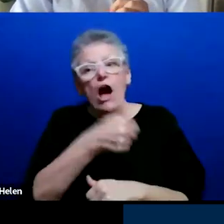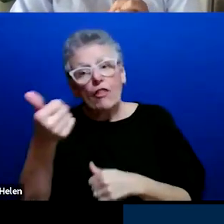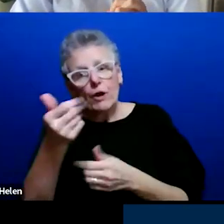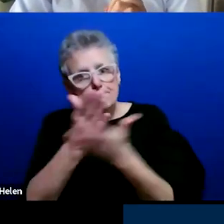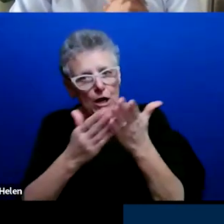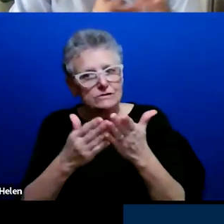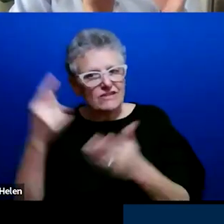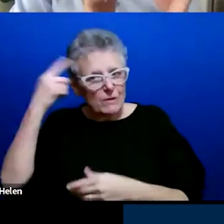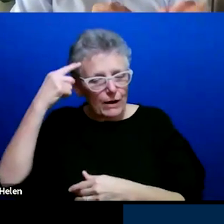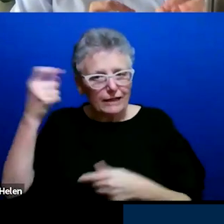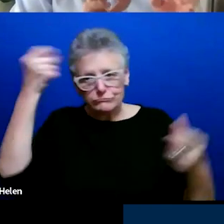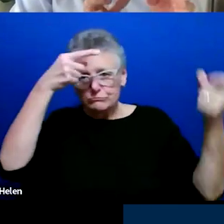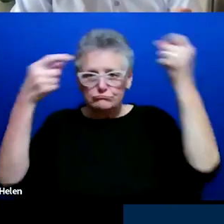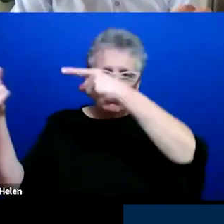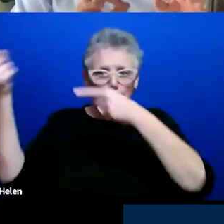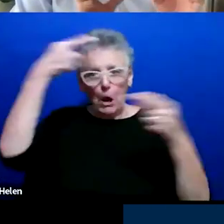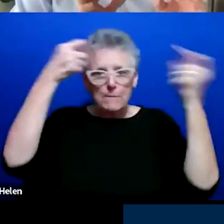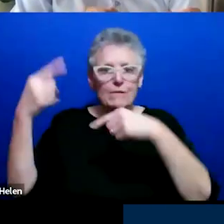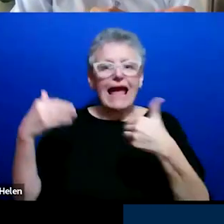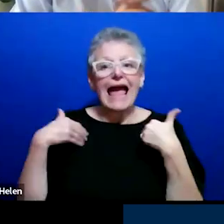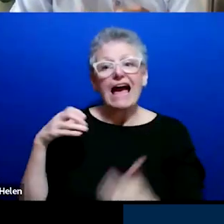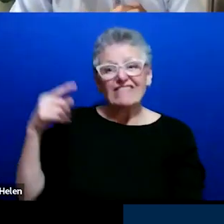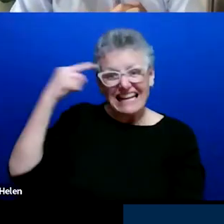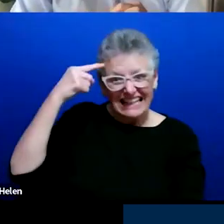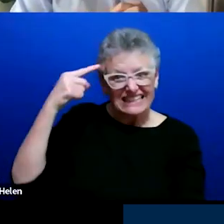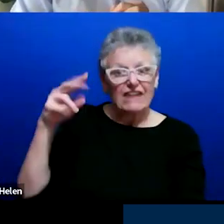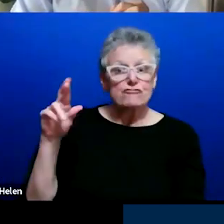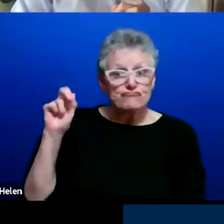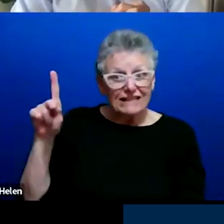cognitive risks. Cognitive risks